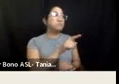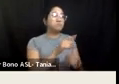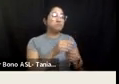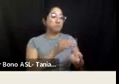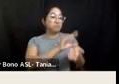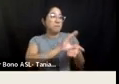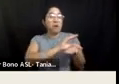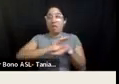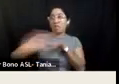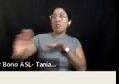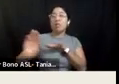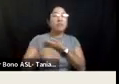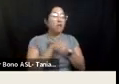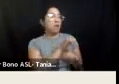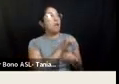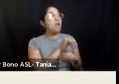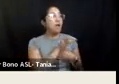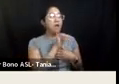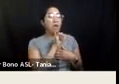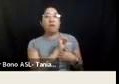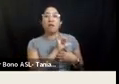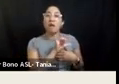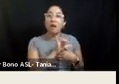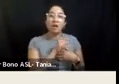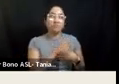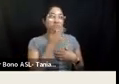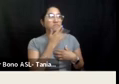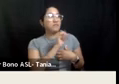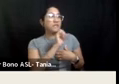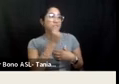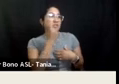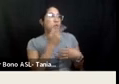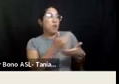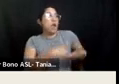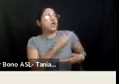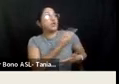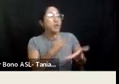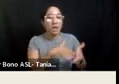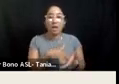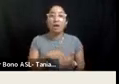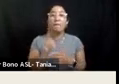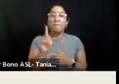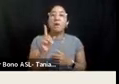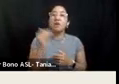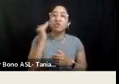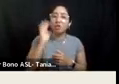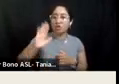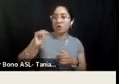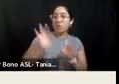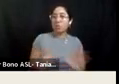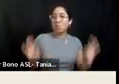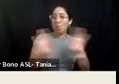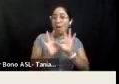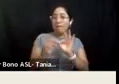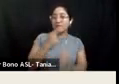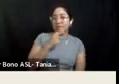that I was gonna make from them with this play. Know your worth and know that you can say no if something does not feel right. The next